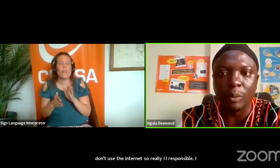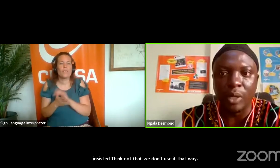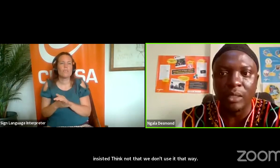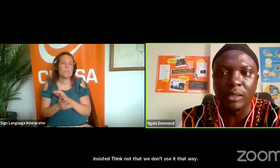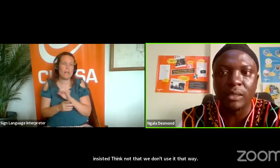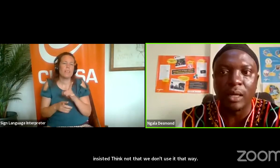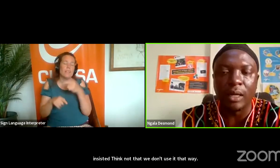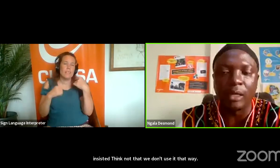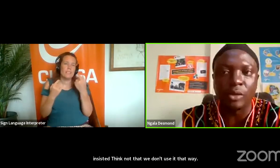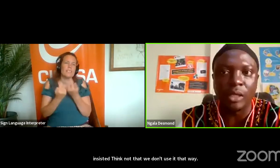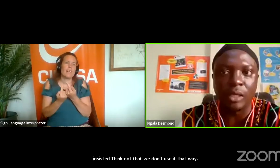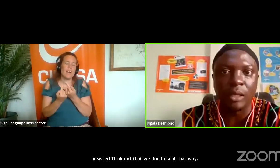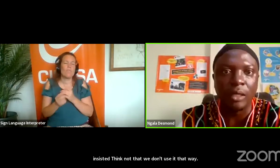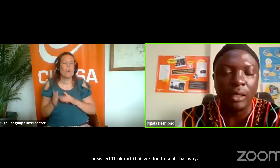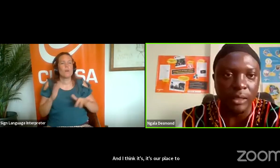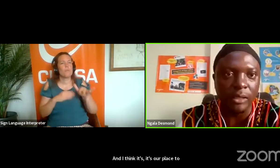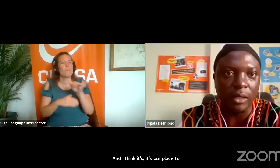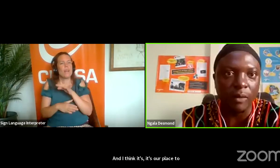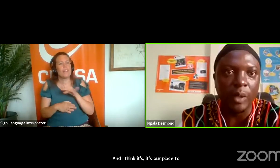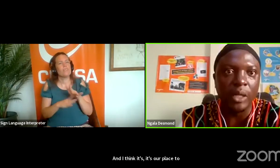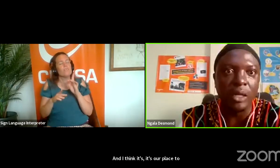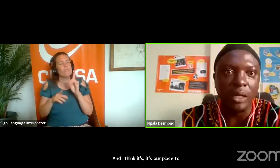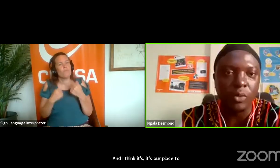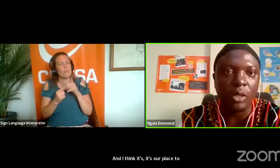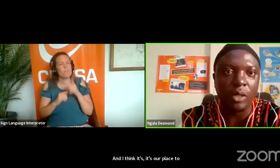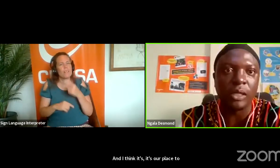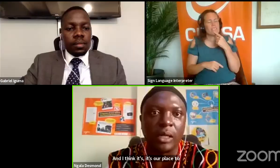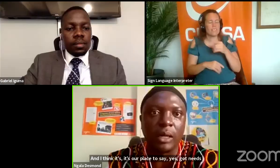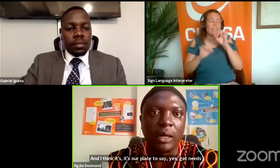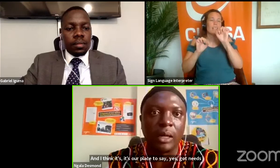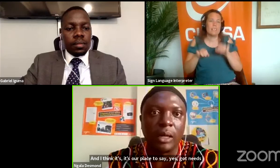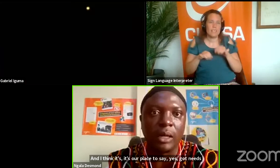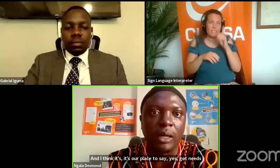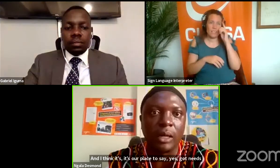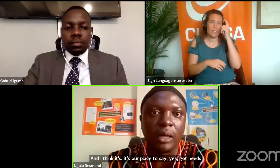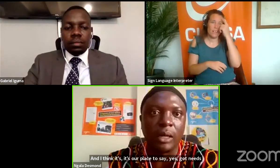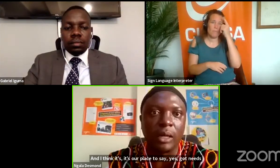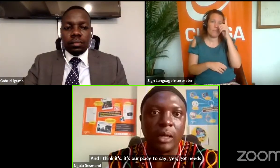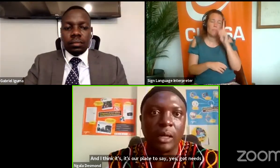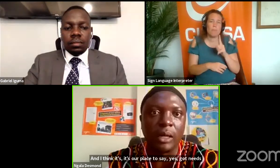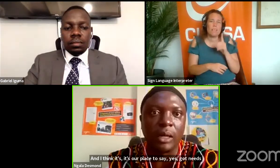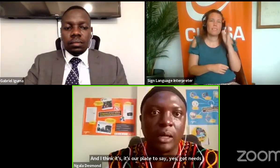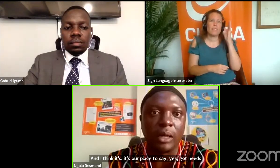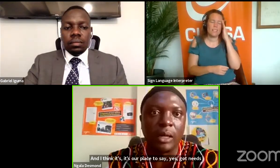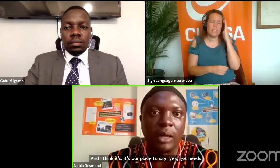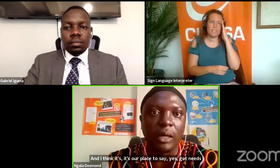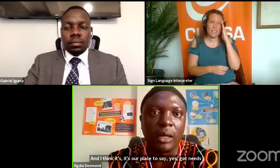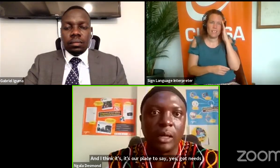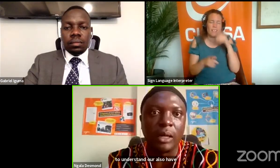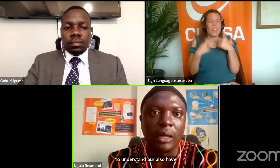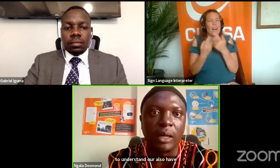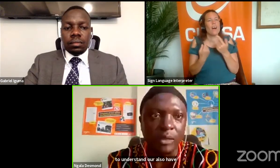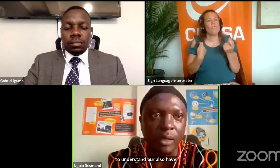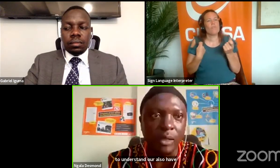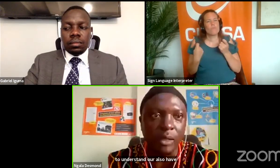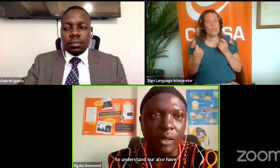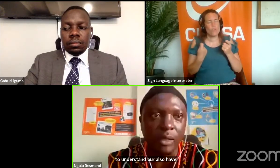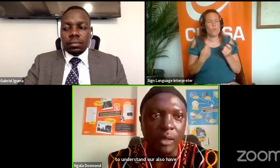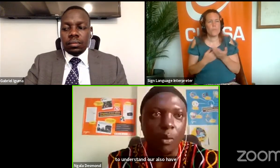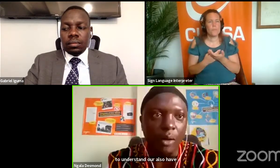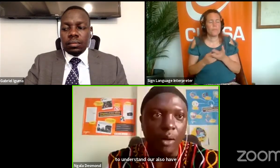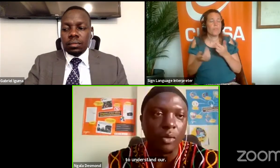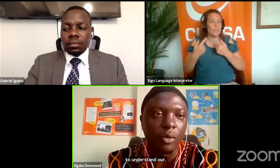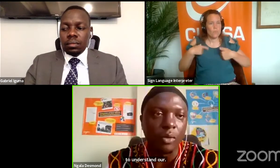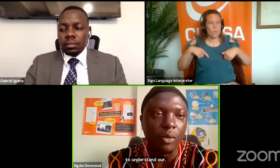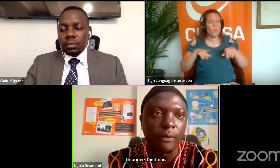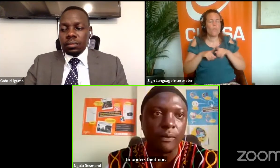our place to say, yes, government needs to understand our, also governments, we also